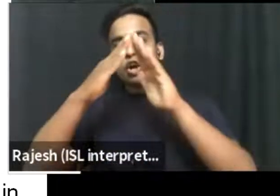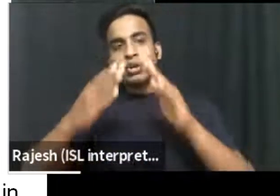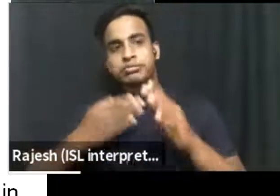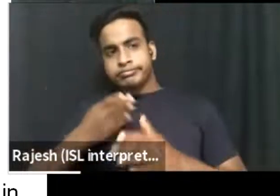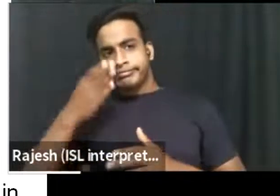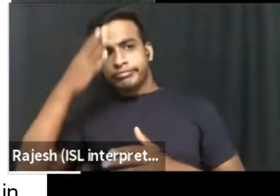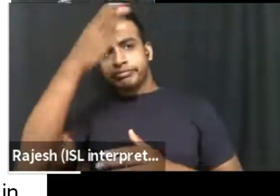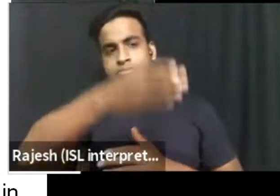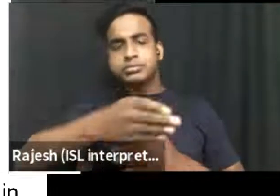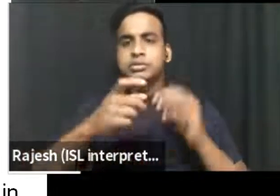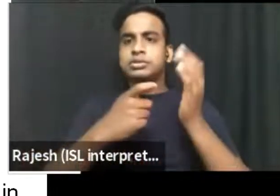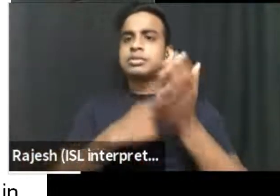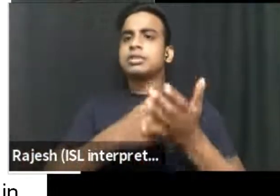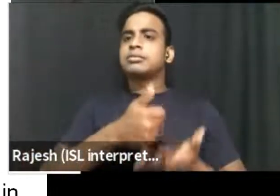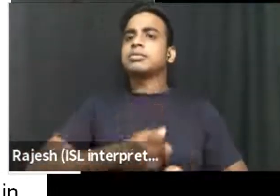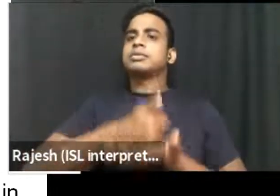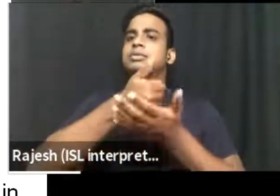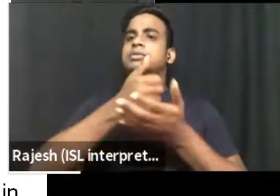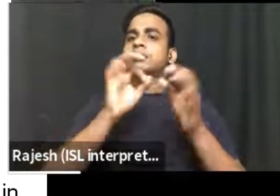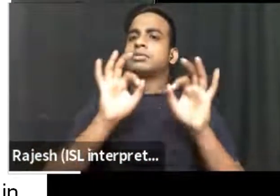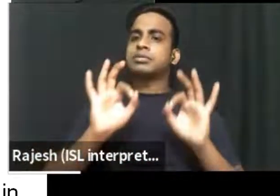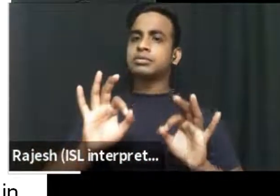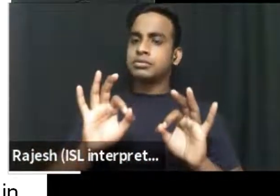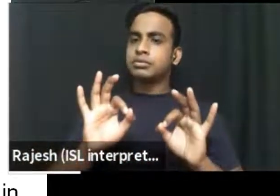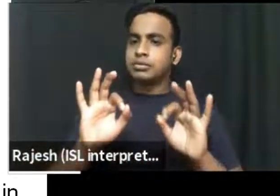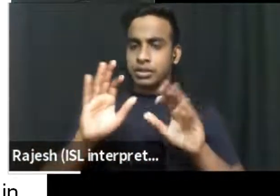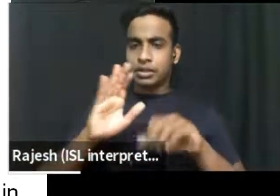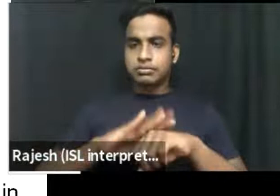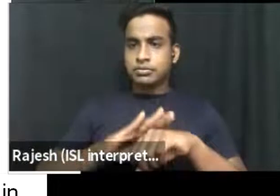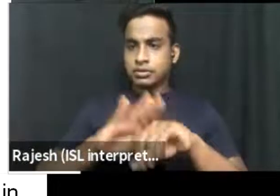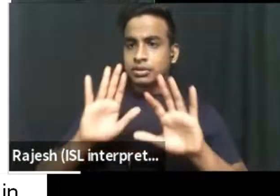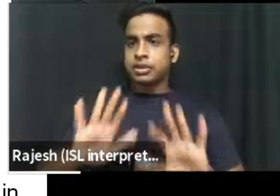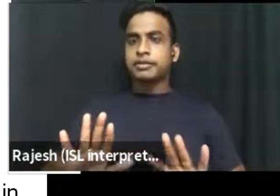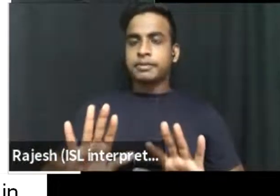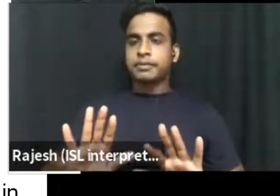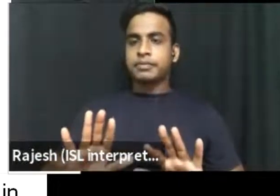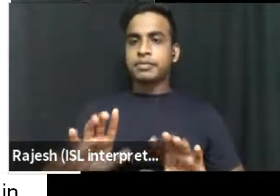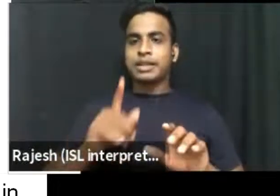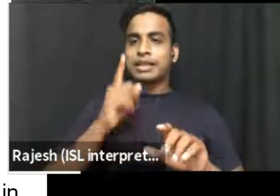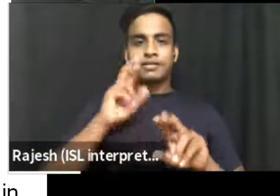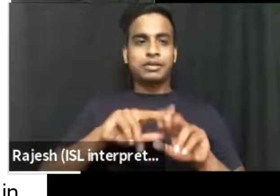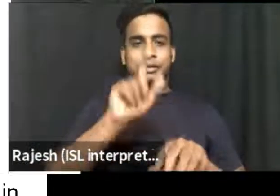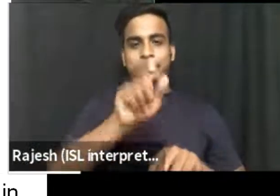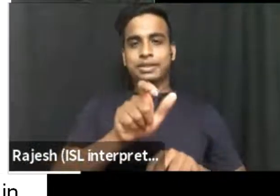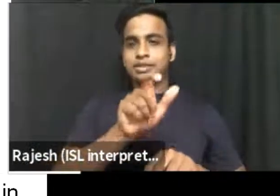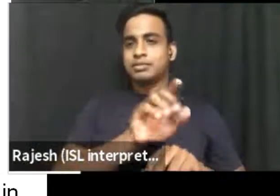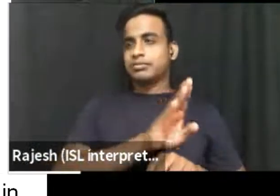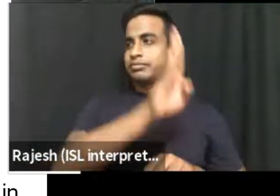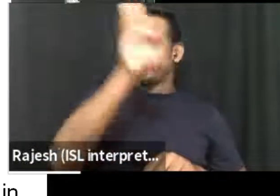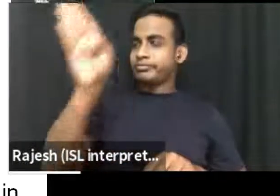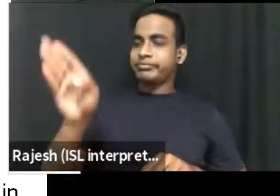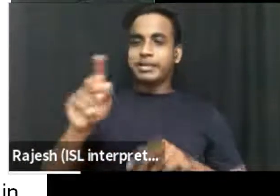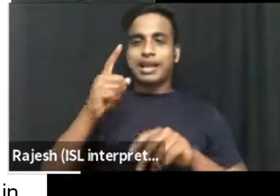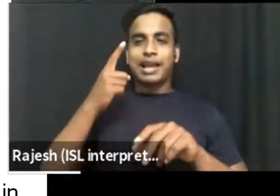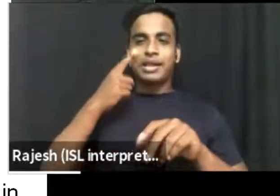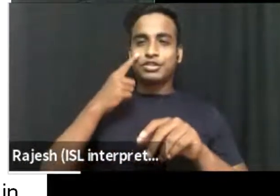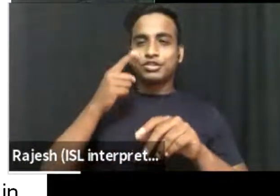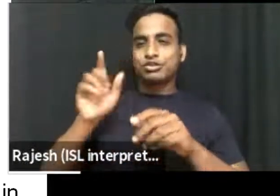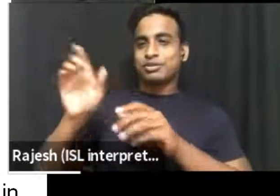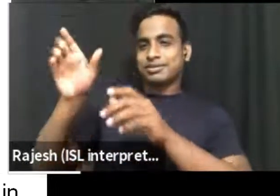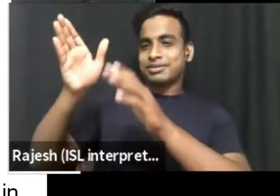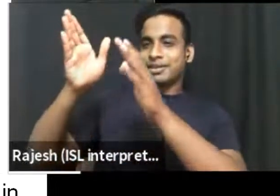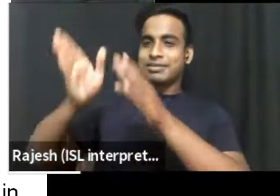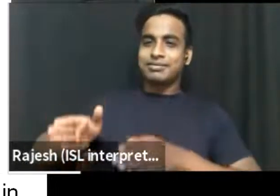and also recognizing that institutional care is